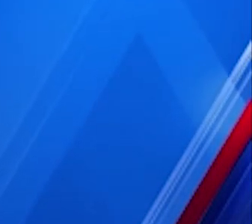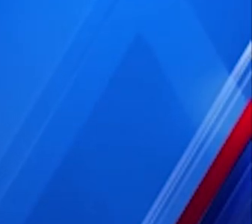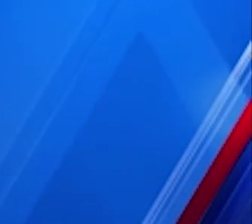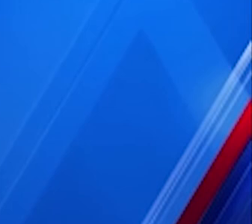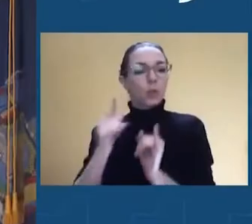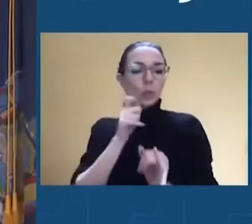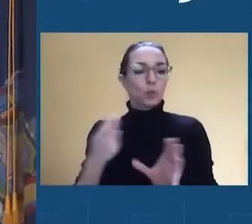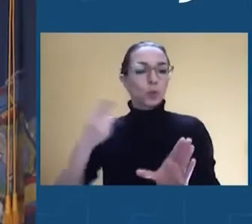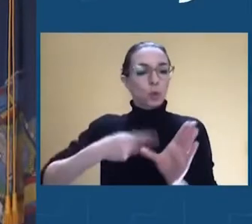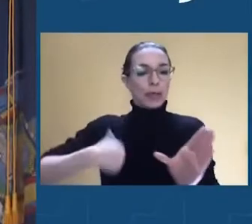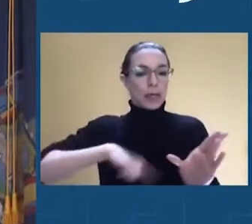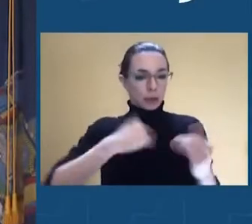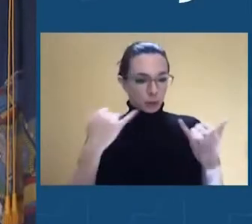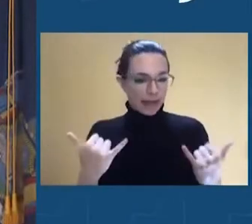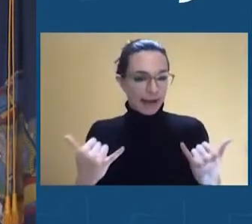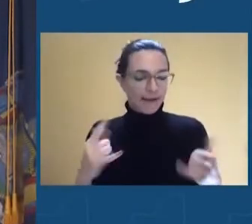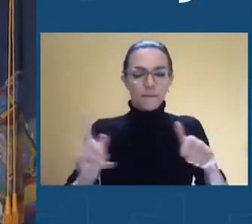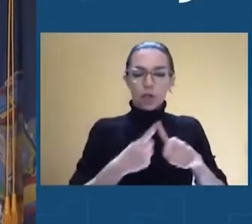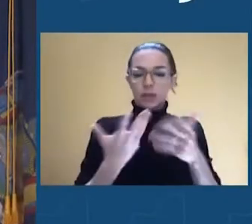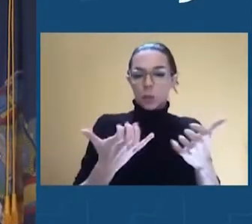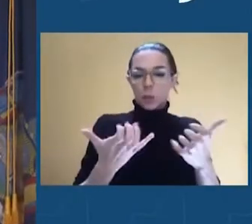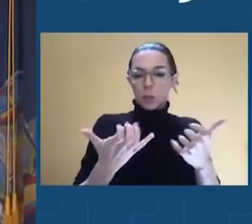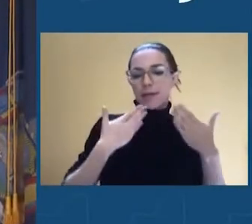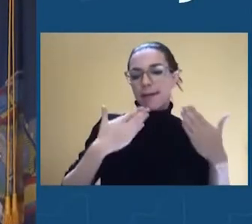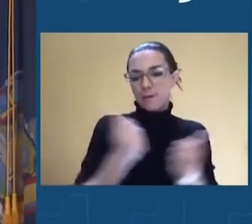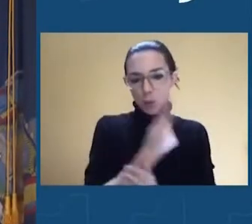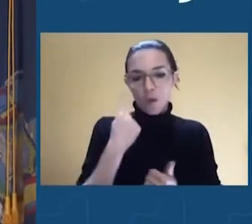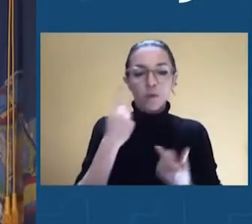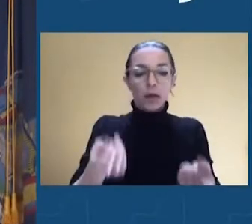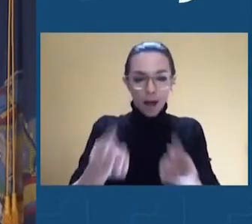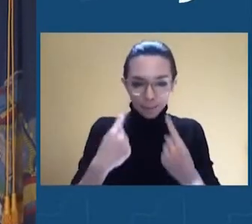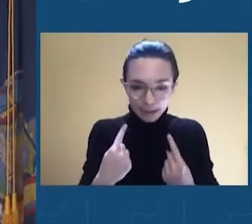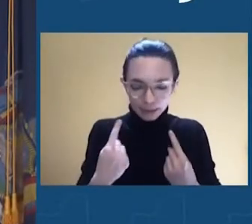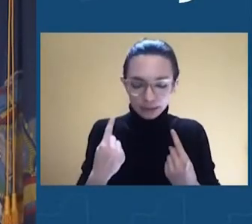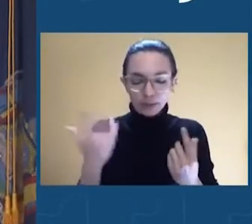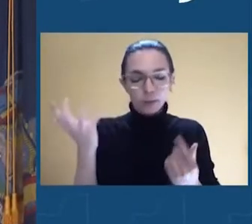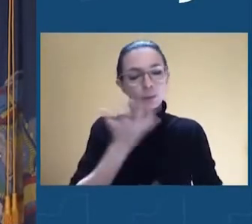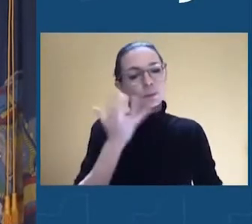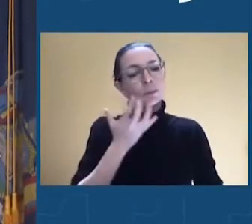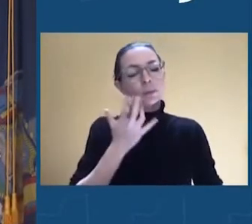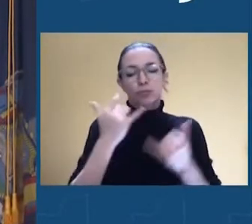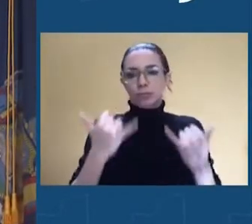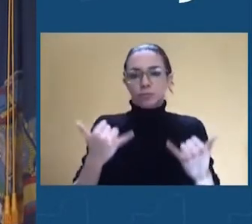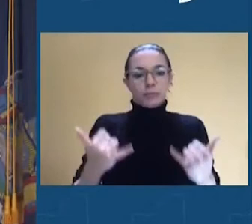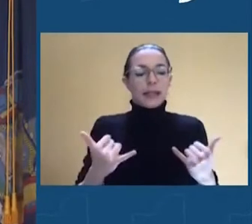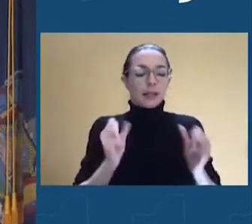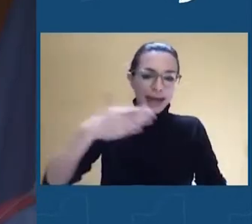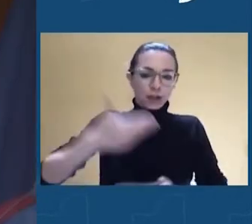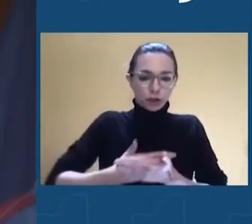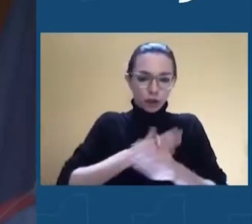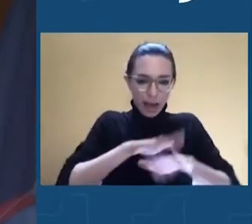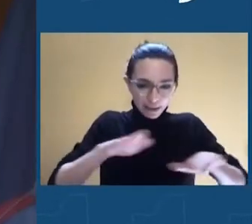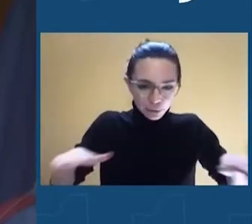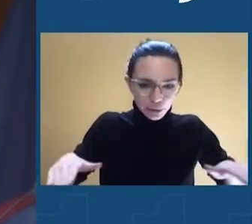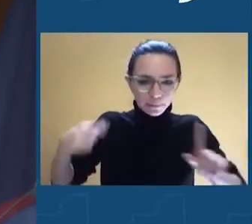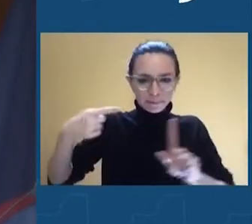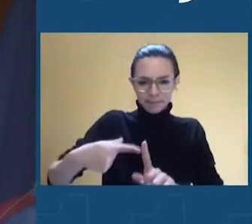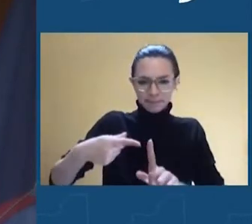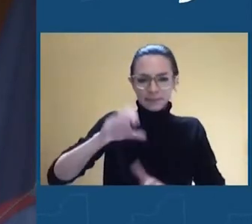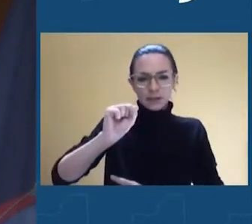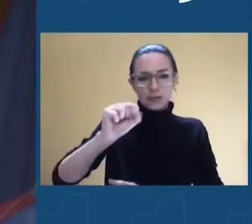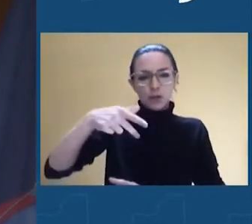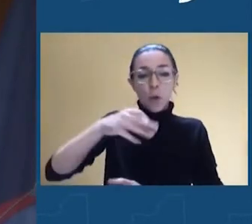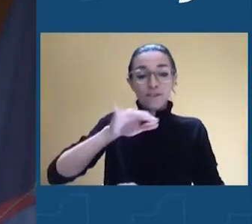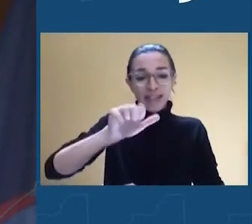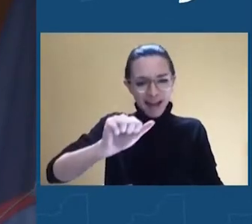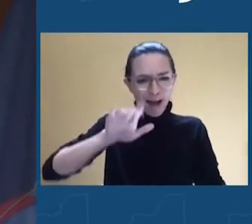So Delgado, a lawyer by trade, is a relative newcomer to the political stage, but Hochul argued he has the ability to work across the aisle to